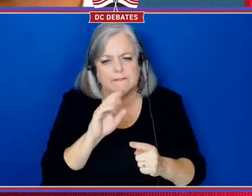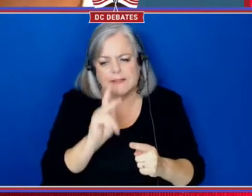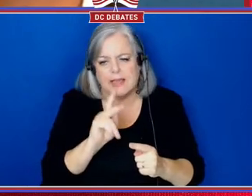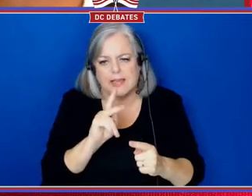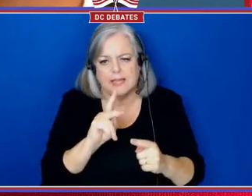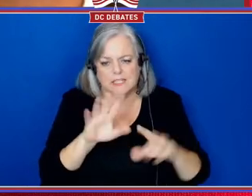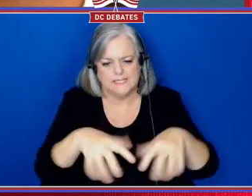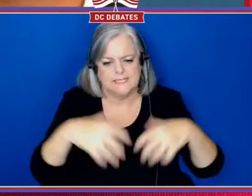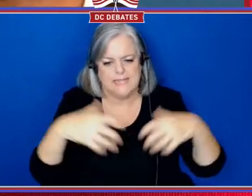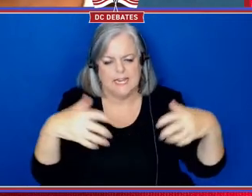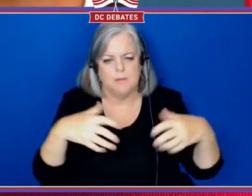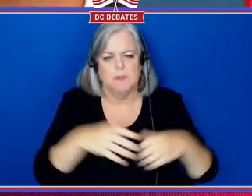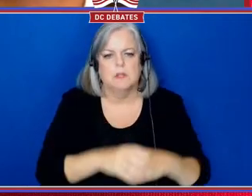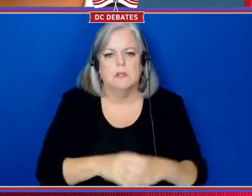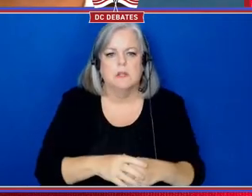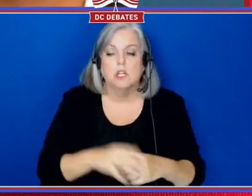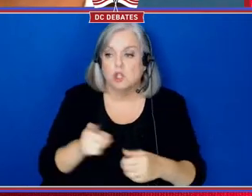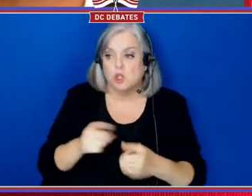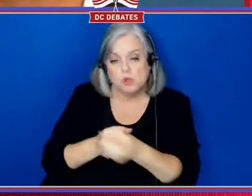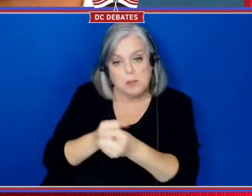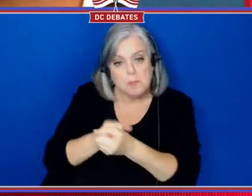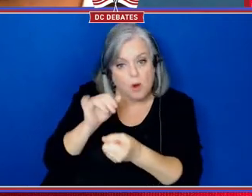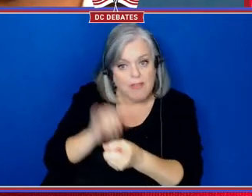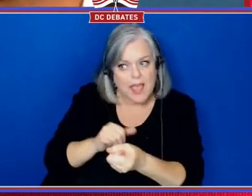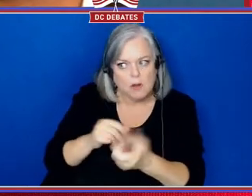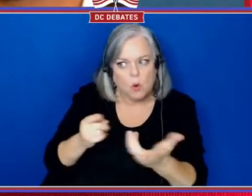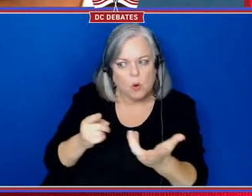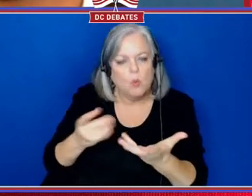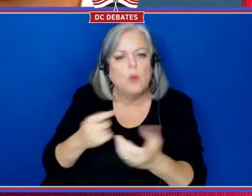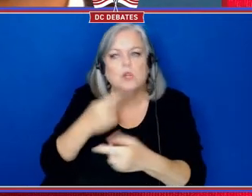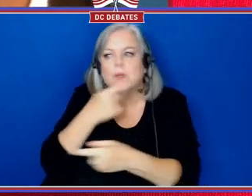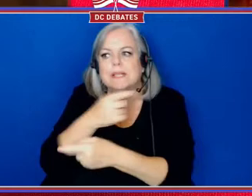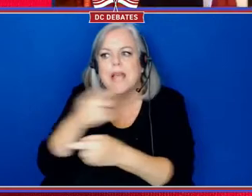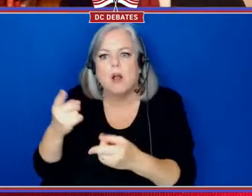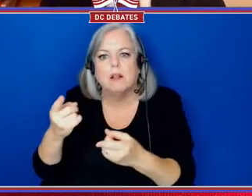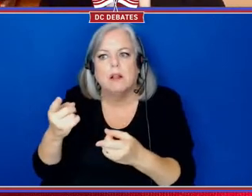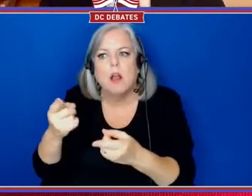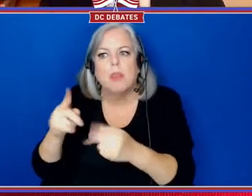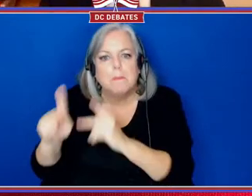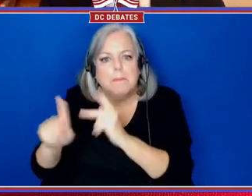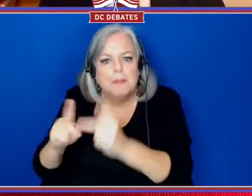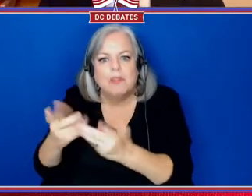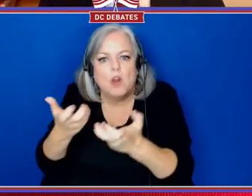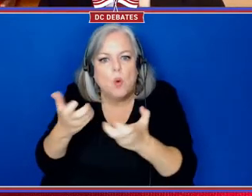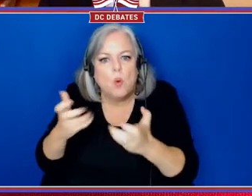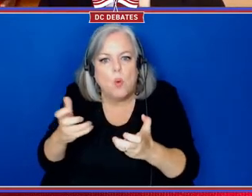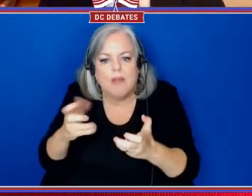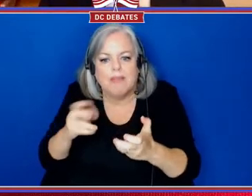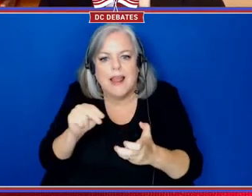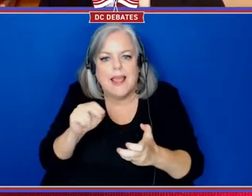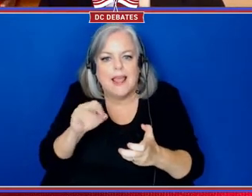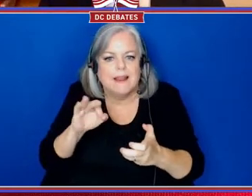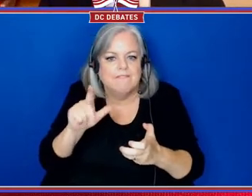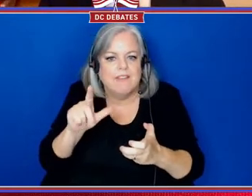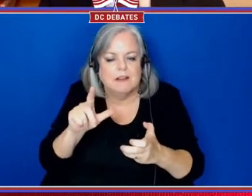near the stadium who don't want an NFL team as a neighbor? And I'm going to open this up to every candidate. Let's start with Trayon